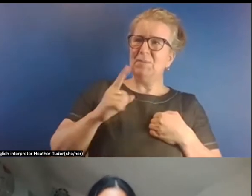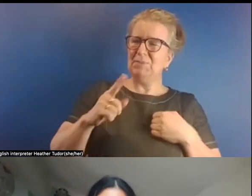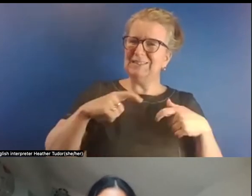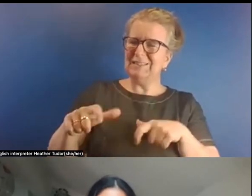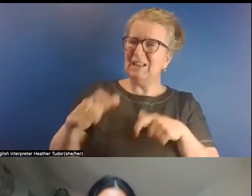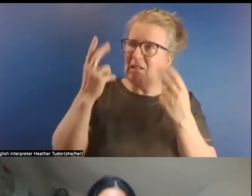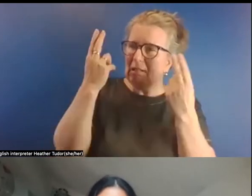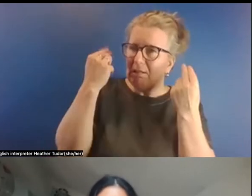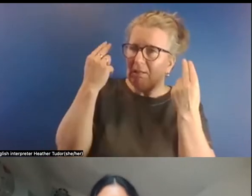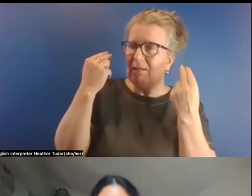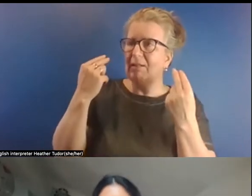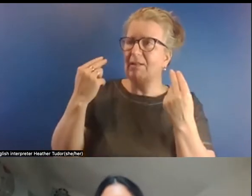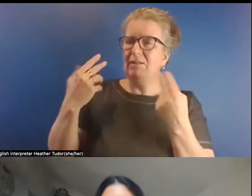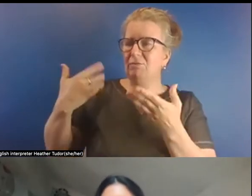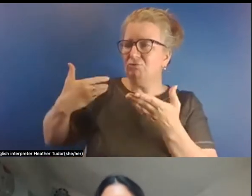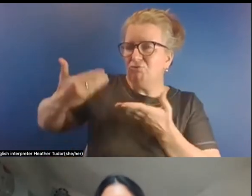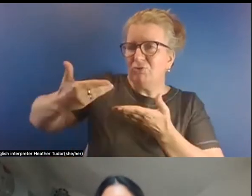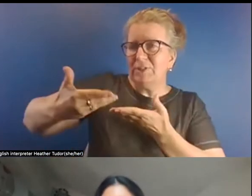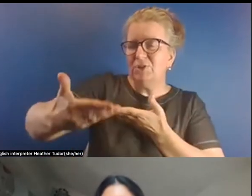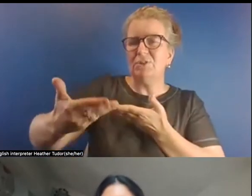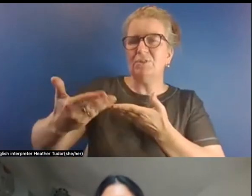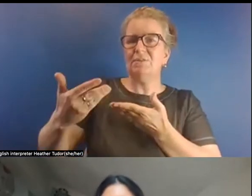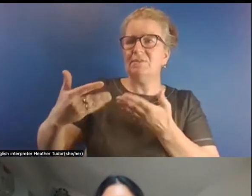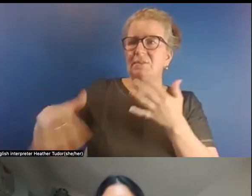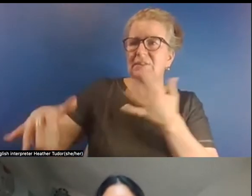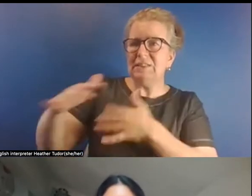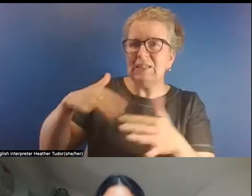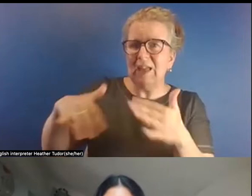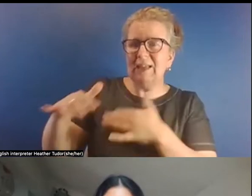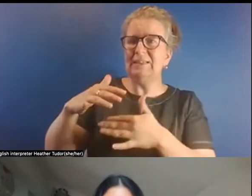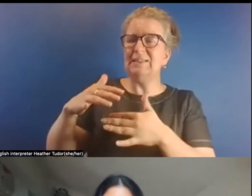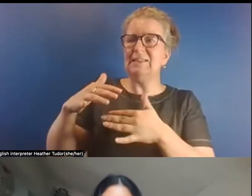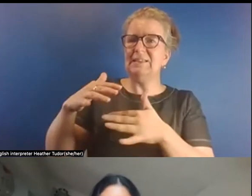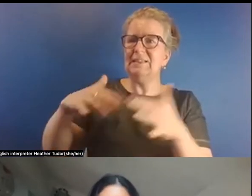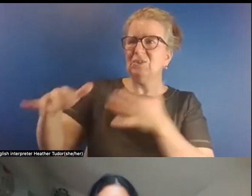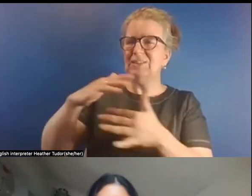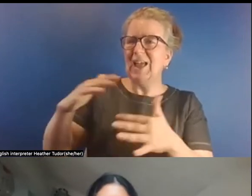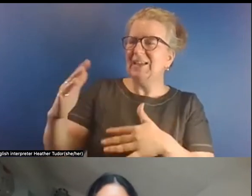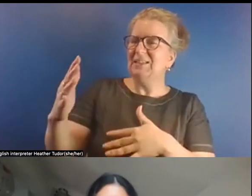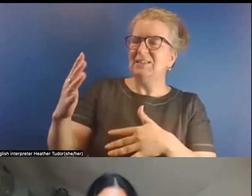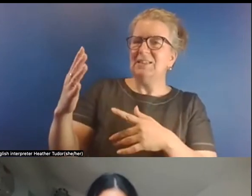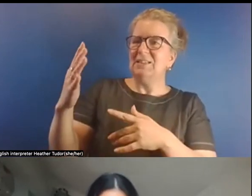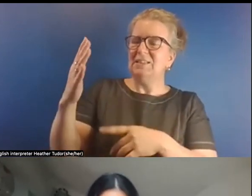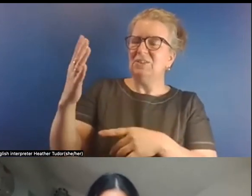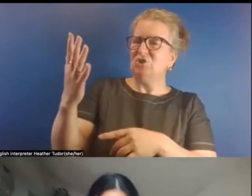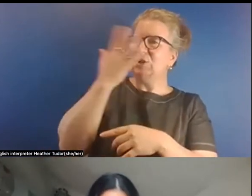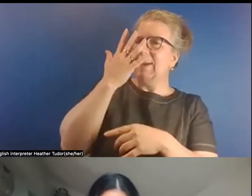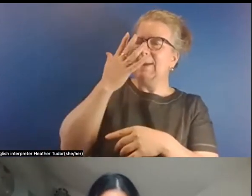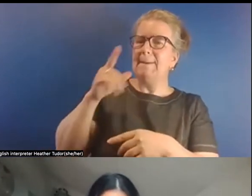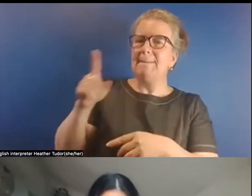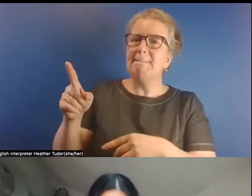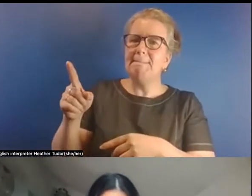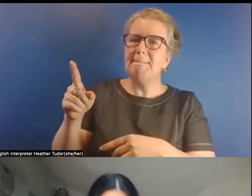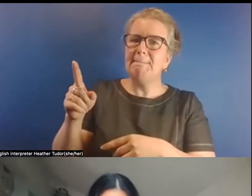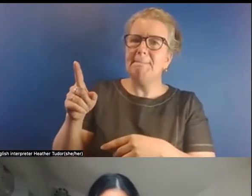these traditions, or linked to social shame as well, in a way. And it's